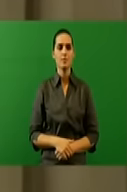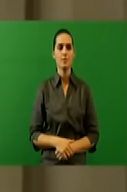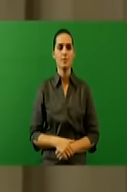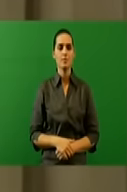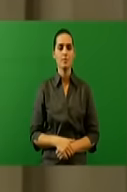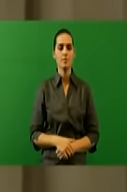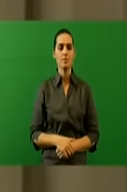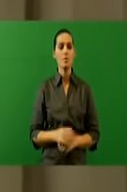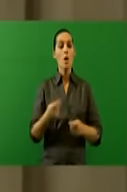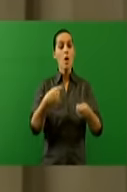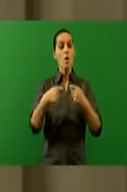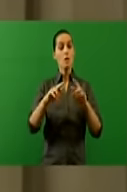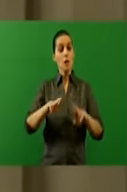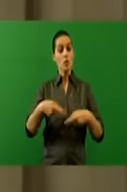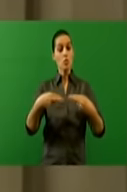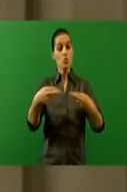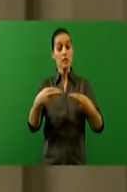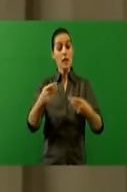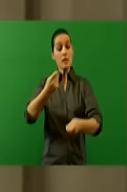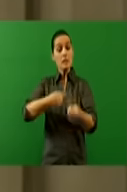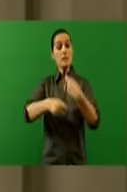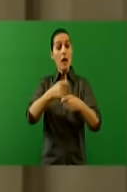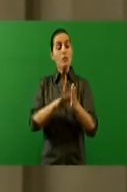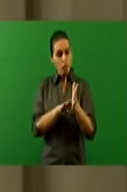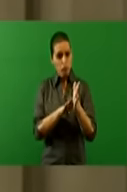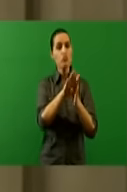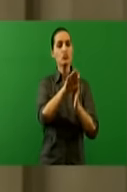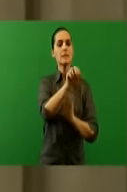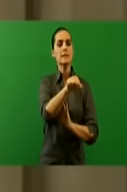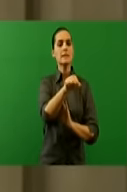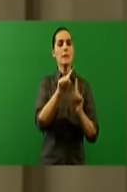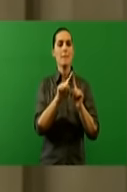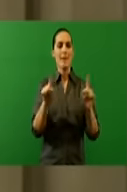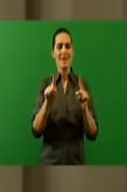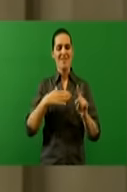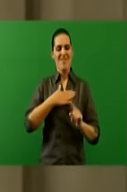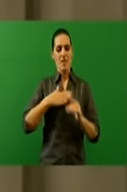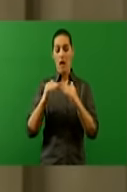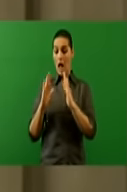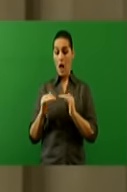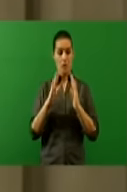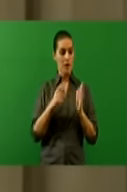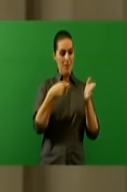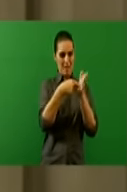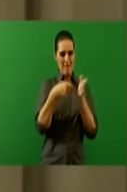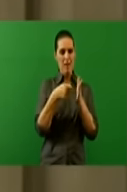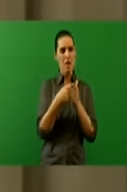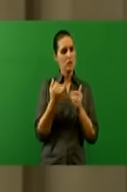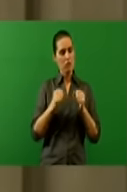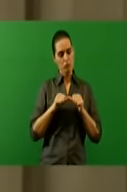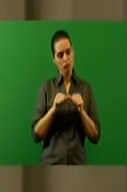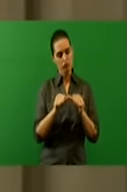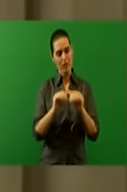in May, consumption expenditure by households is expected to remain subdued given the low